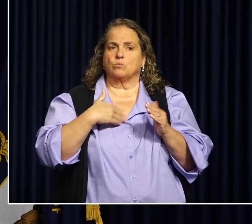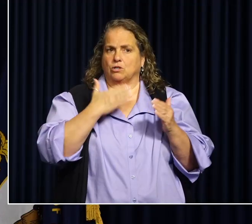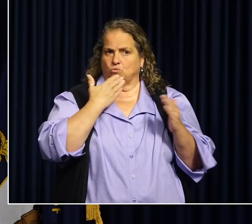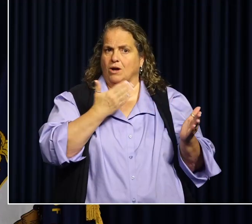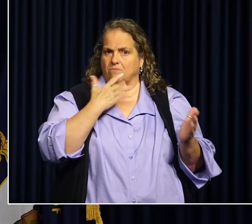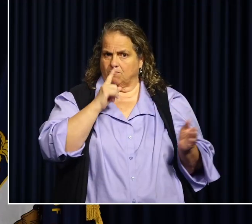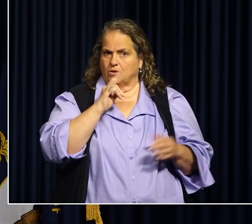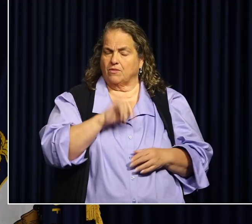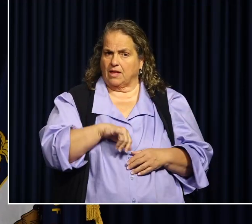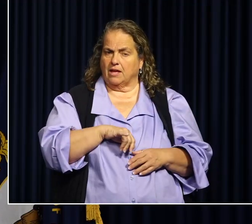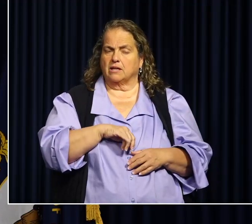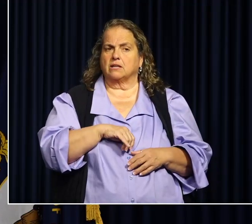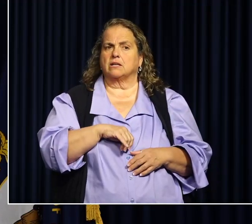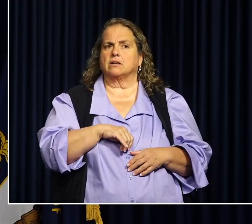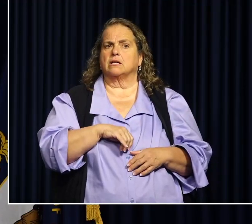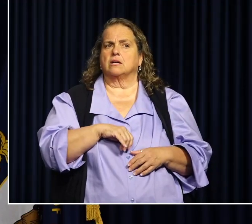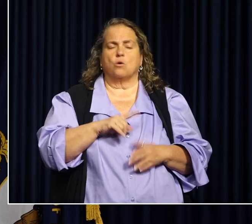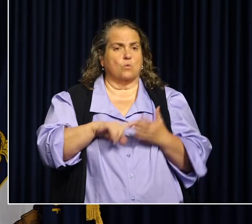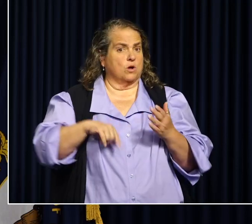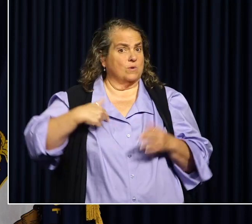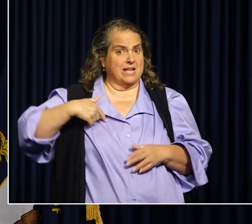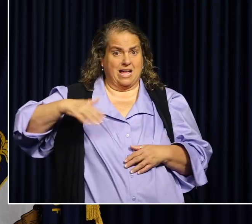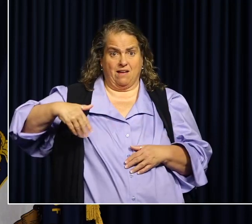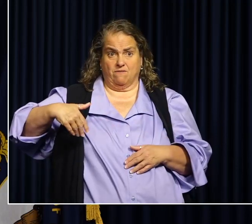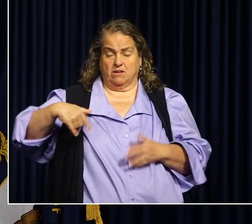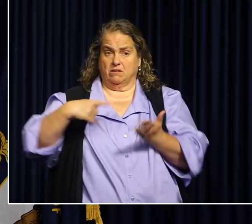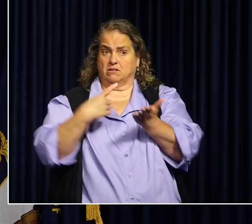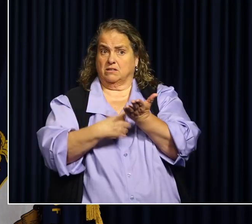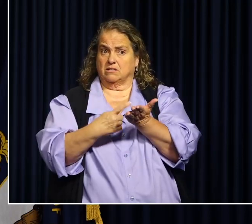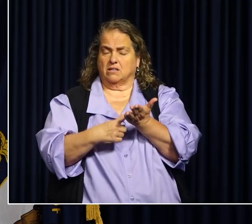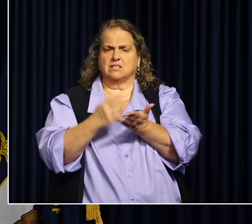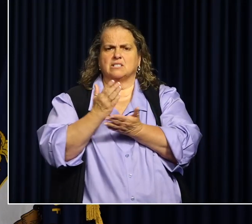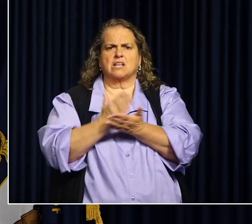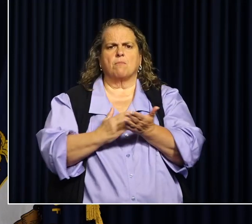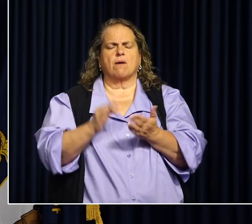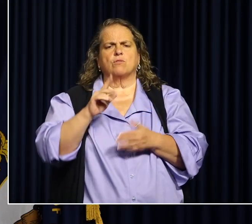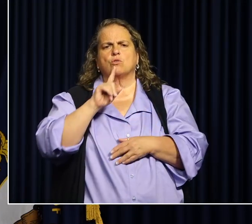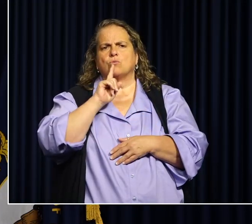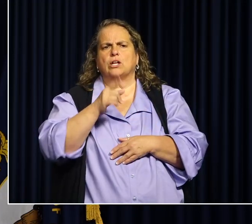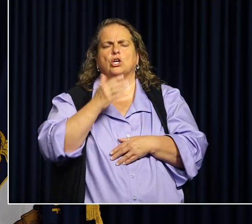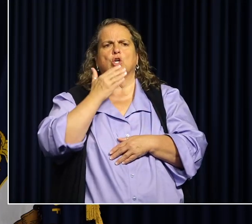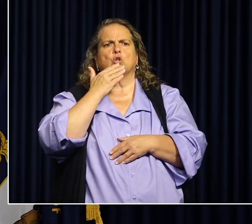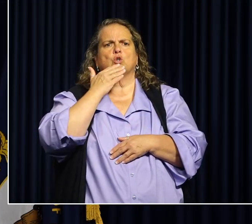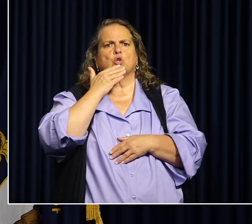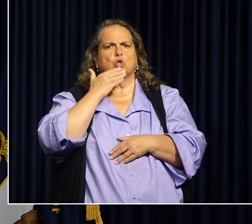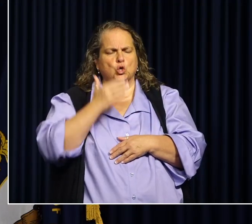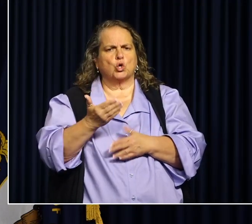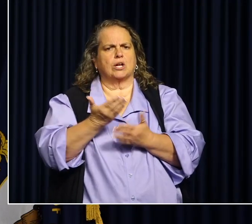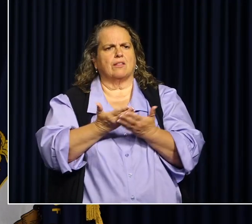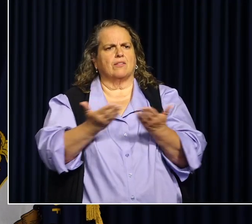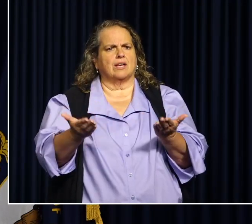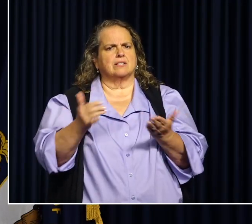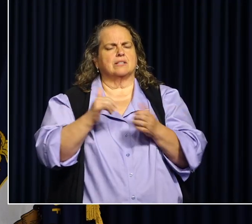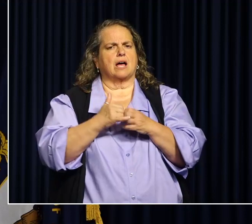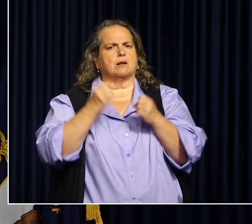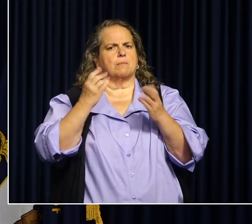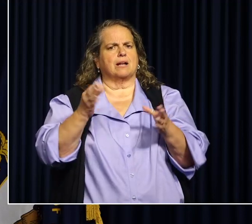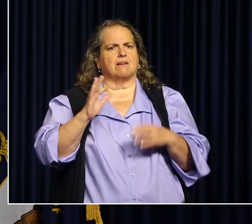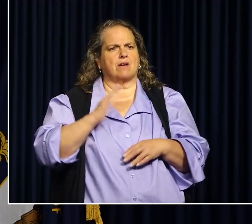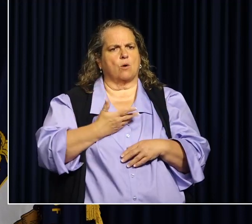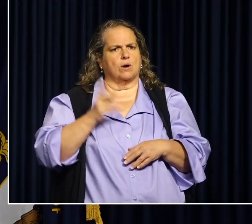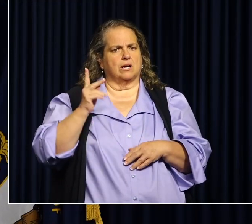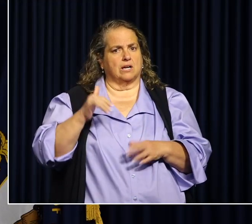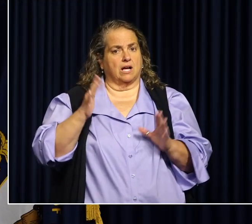that. What we haven't talked about are some of the really good things that a lot of our Kentuckians who